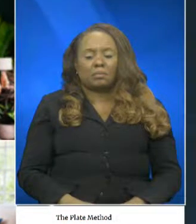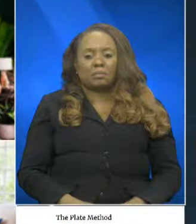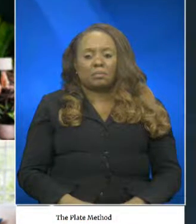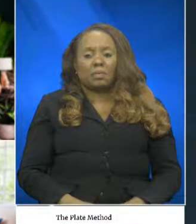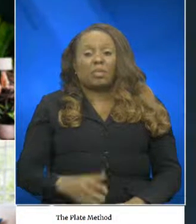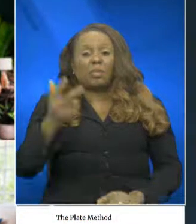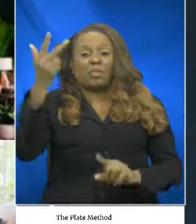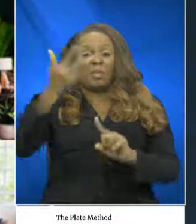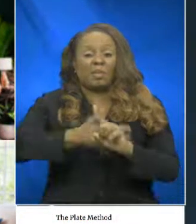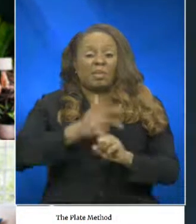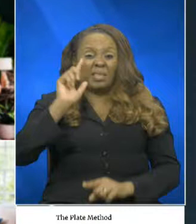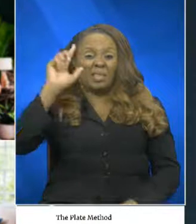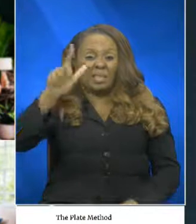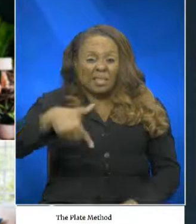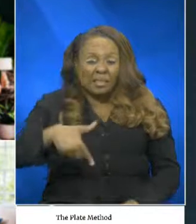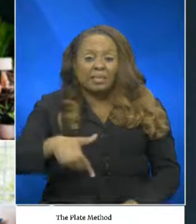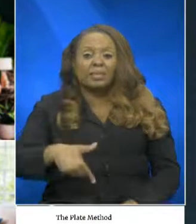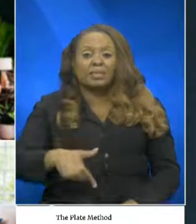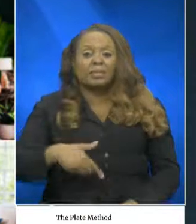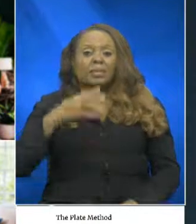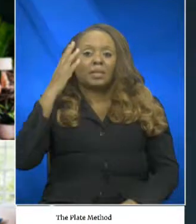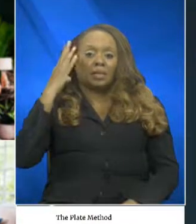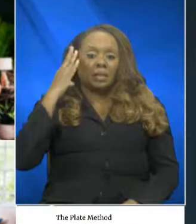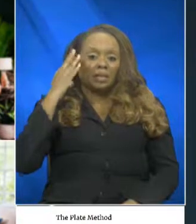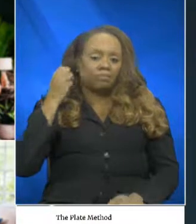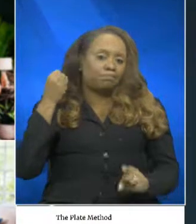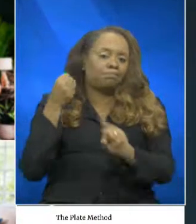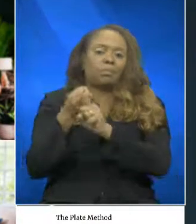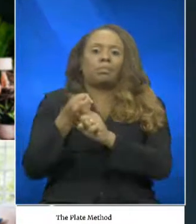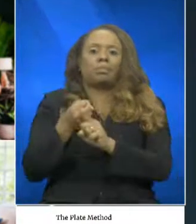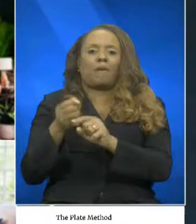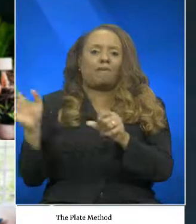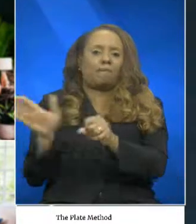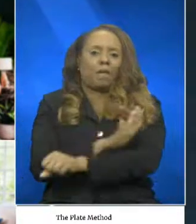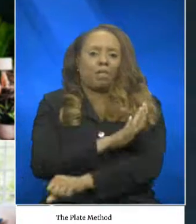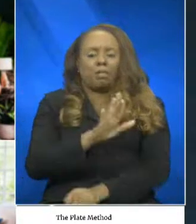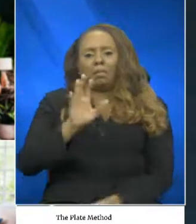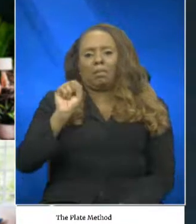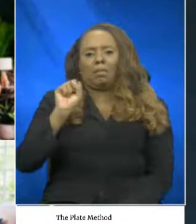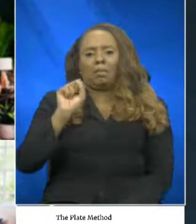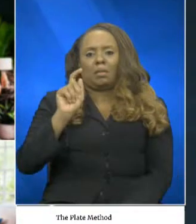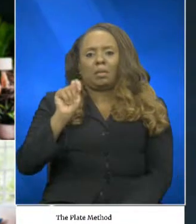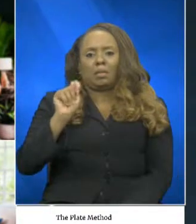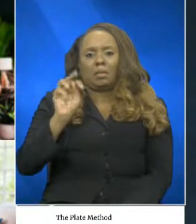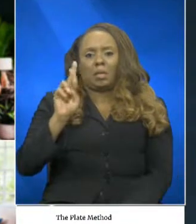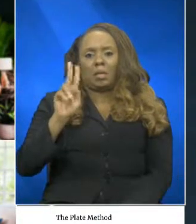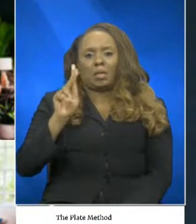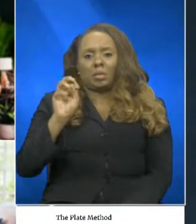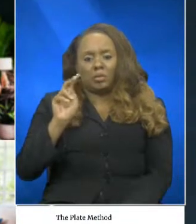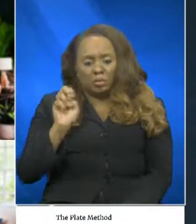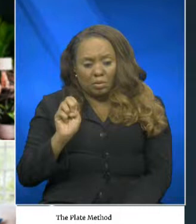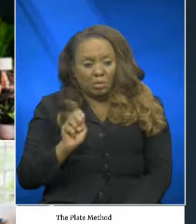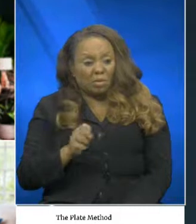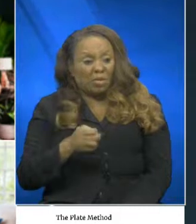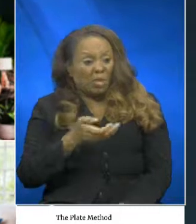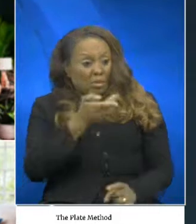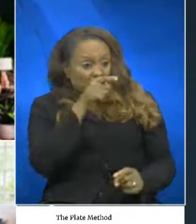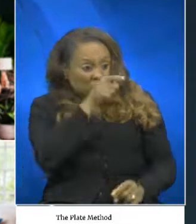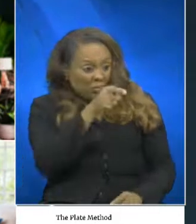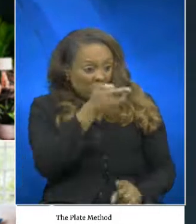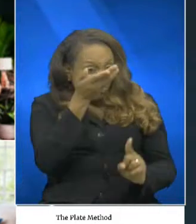strokes. So she has to be incredibly careful right now to follow what her physicians say and to be